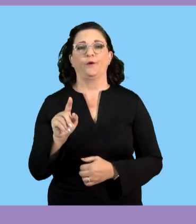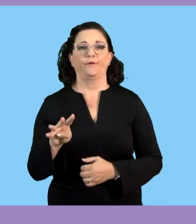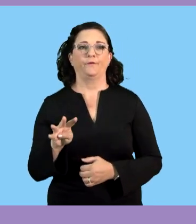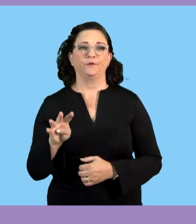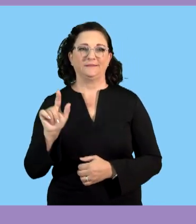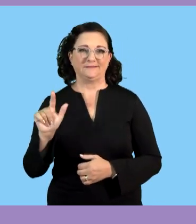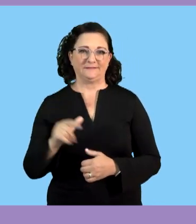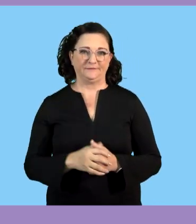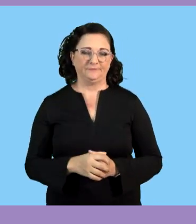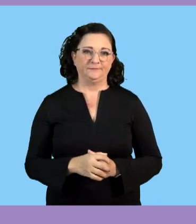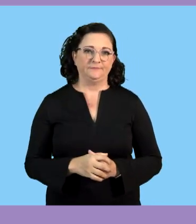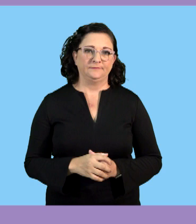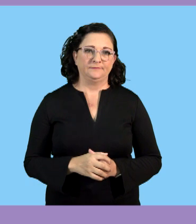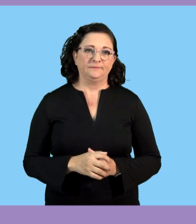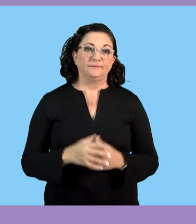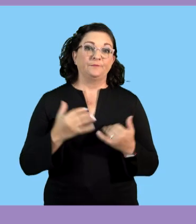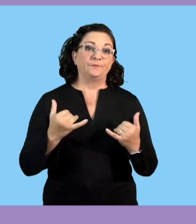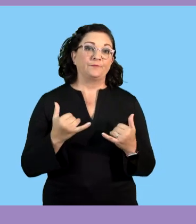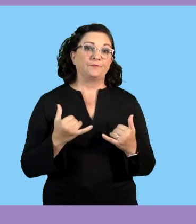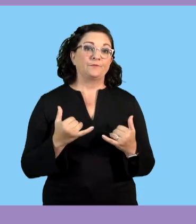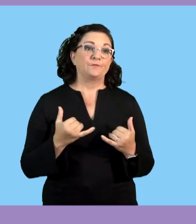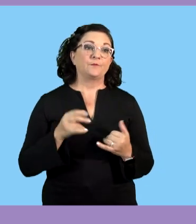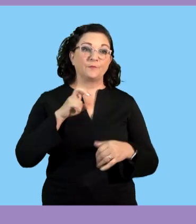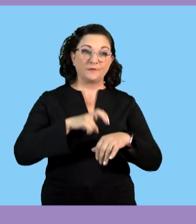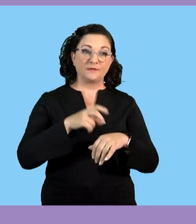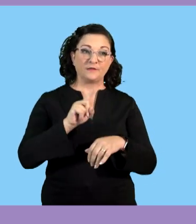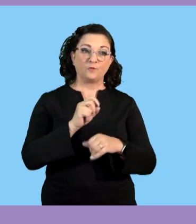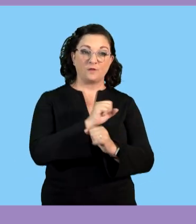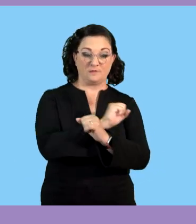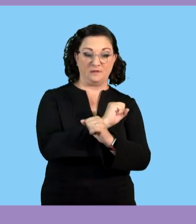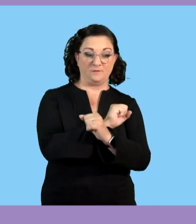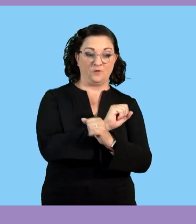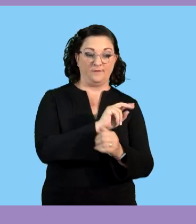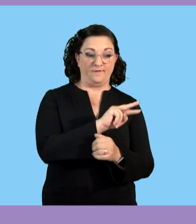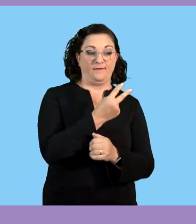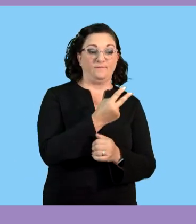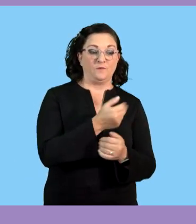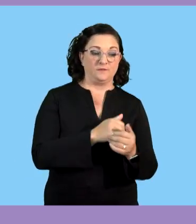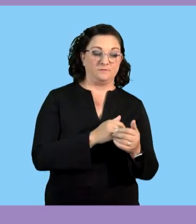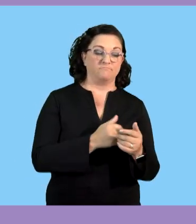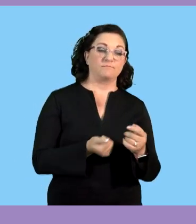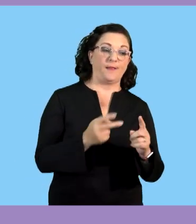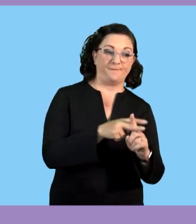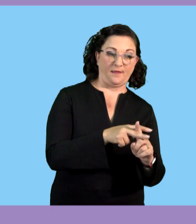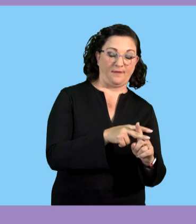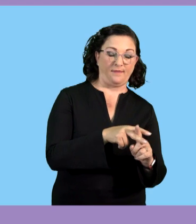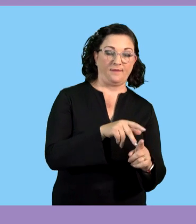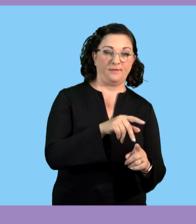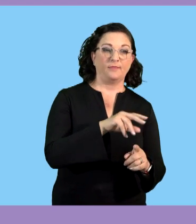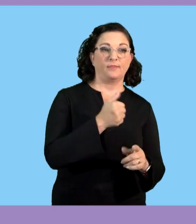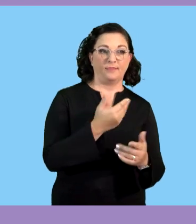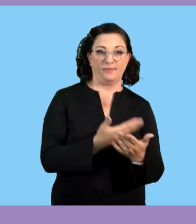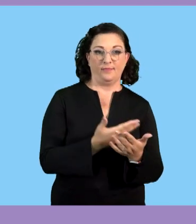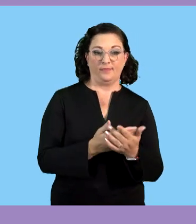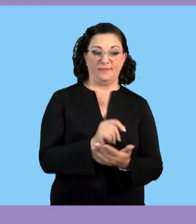147. So the first thing we need to do is to apply the multiplicative inverse of that 3 so that we are left with just